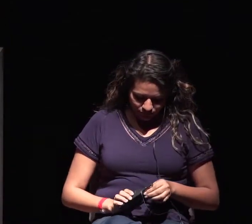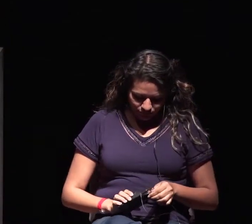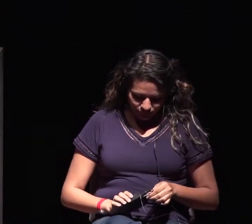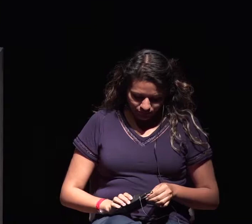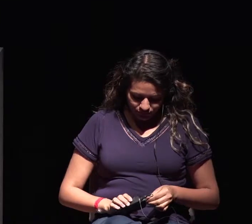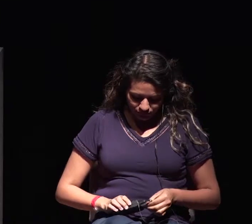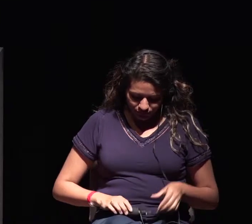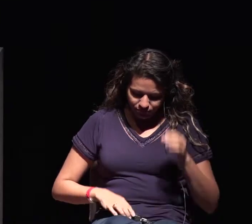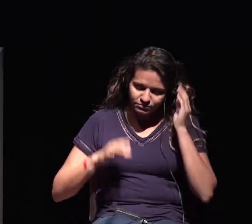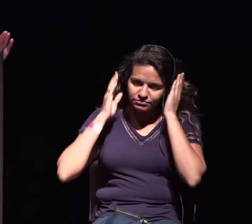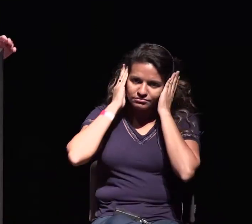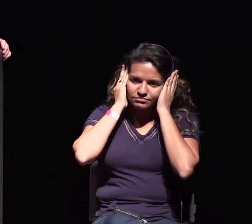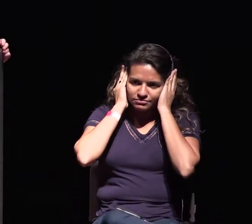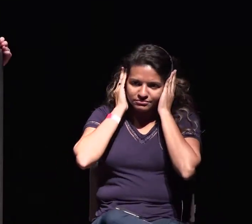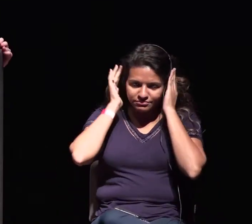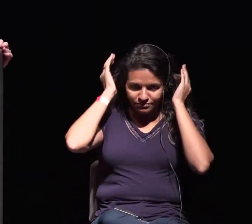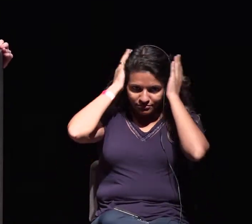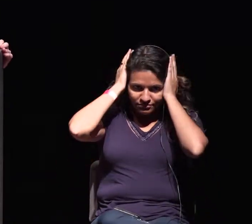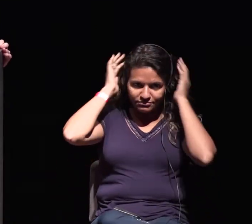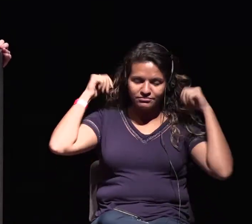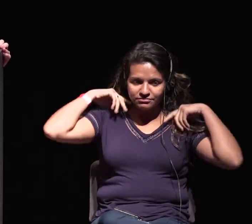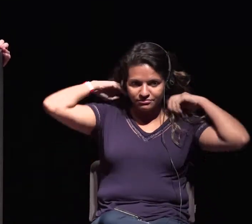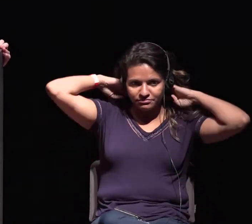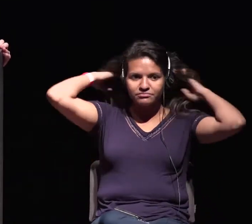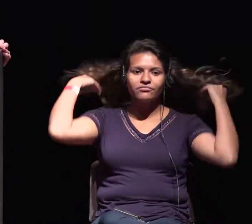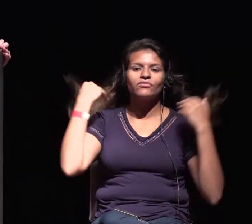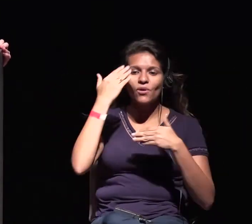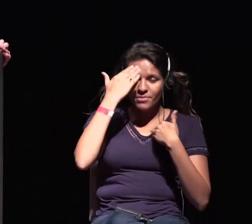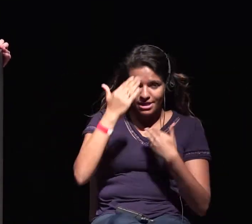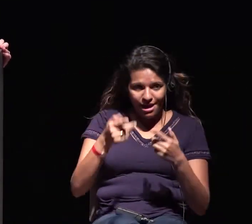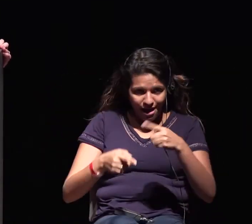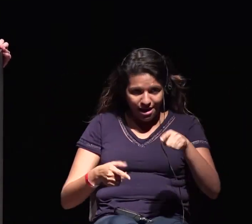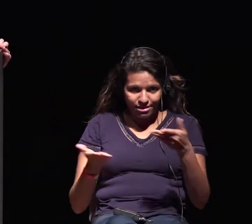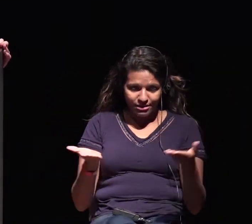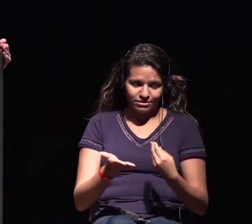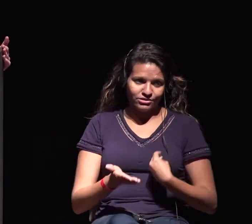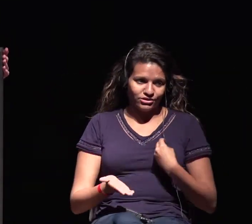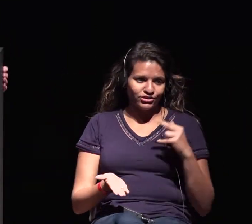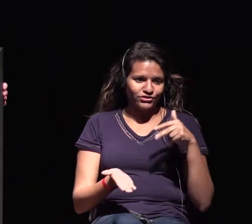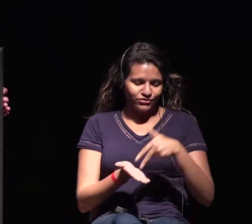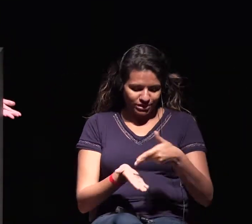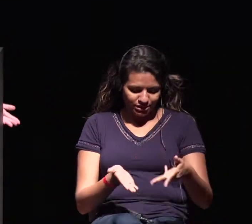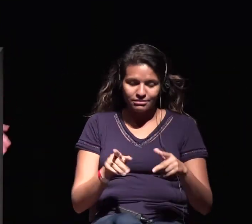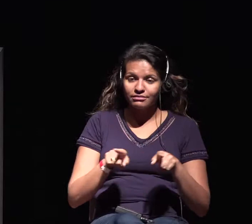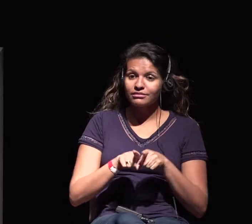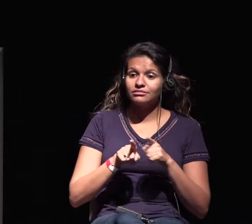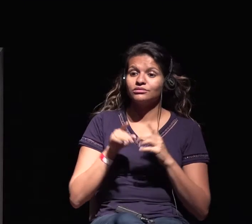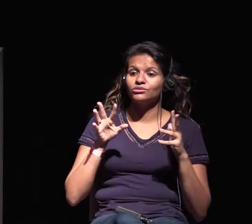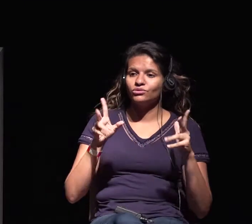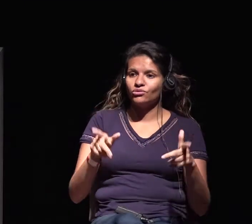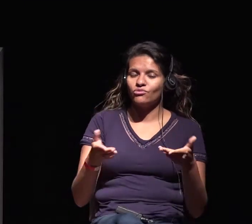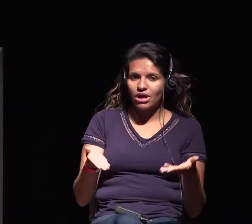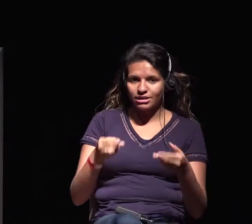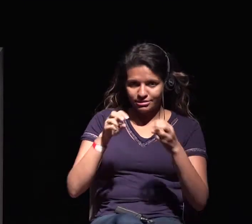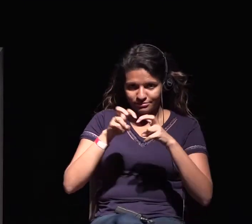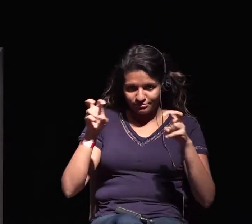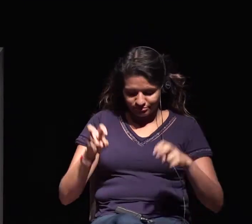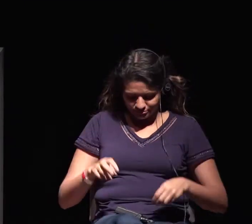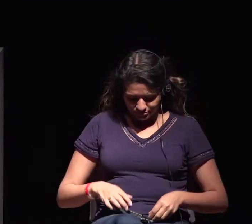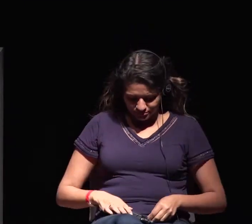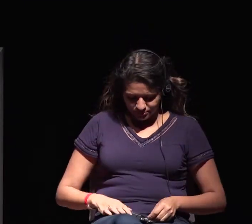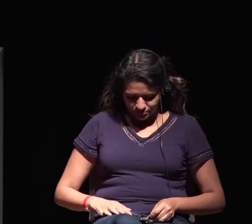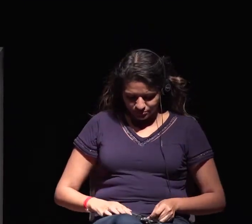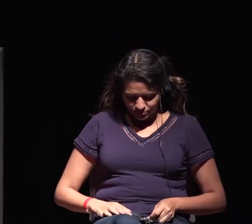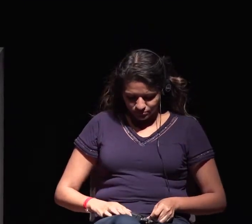Thank you for being here, and thank you to everyone at the museum for their efforts in organizing this truly